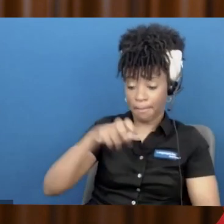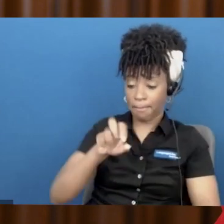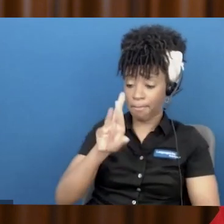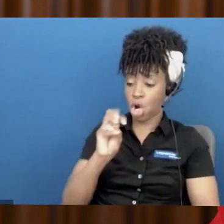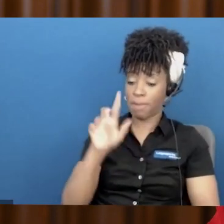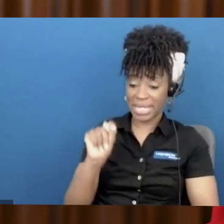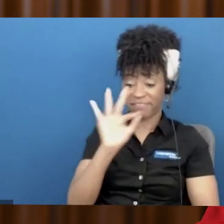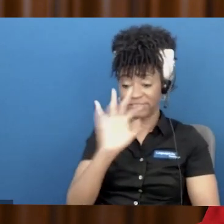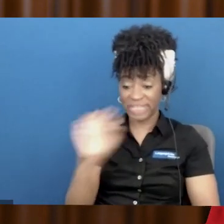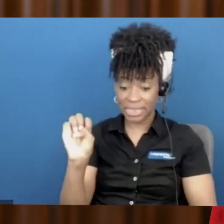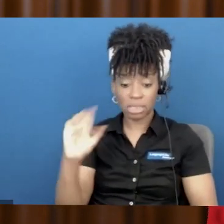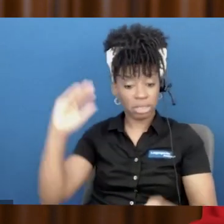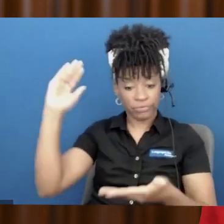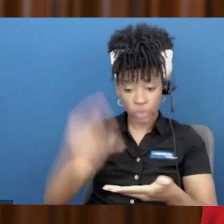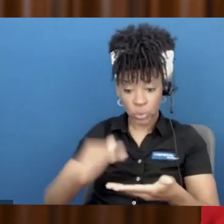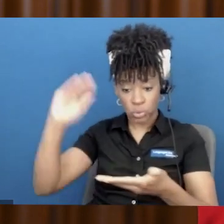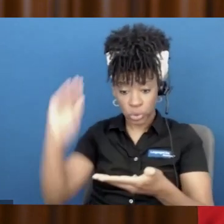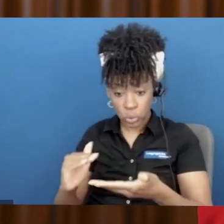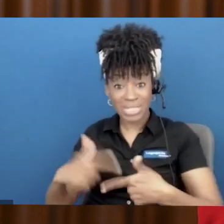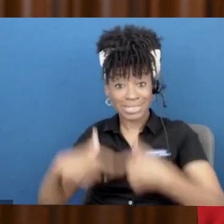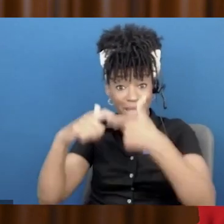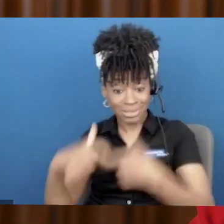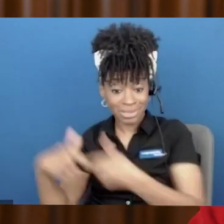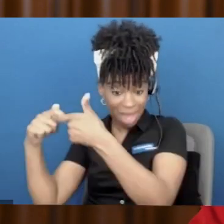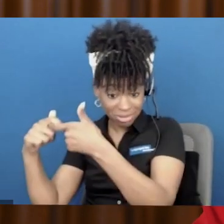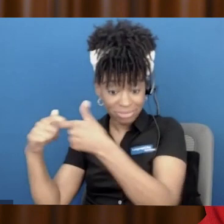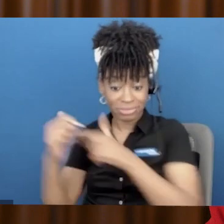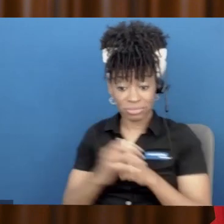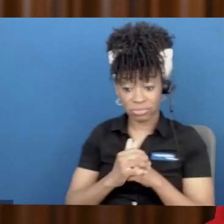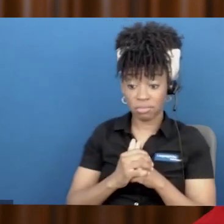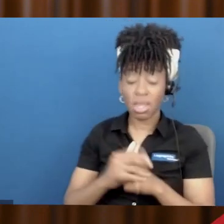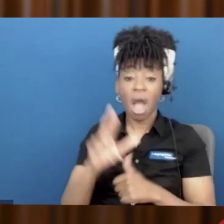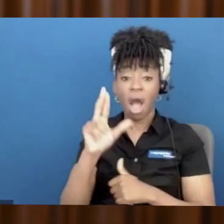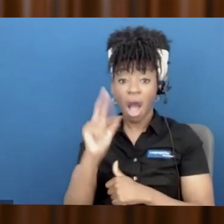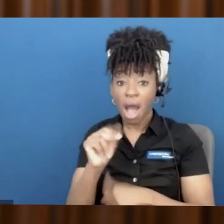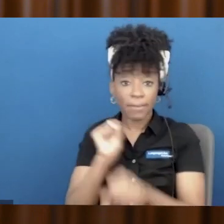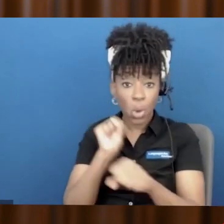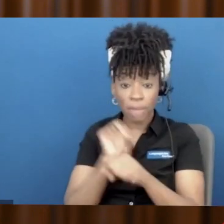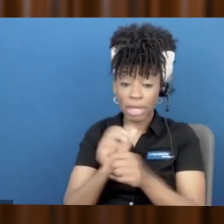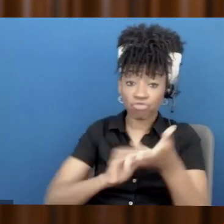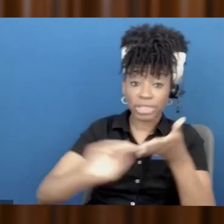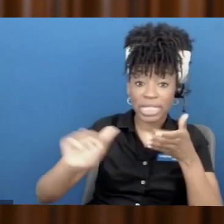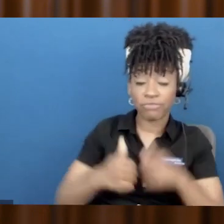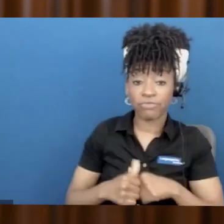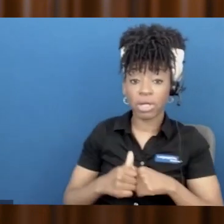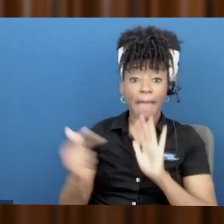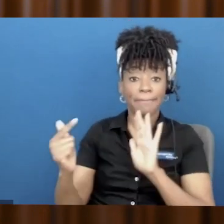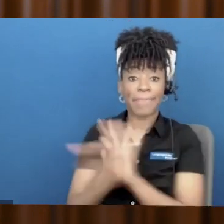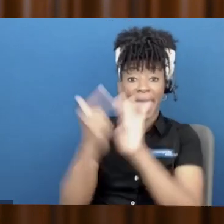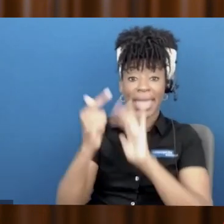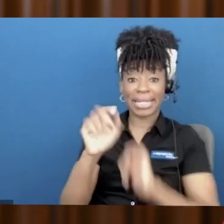federal level for the type of relief the city cannot provide: unemployment relief, a ban on evictions, protection from